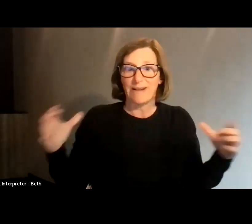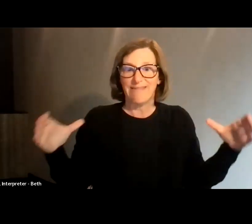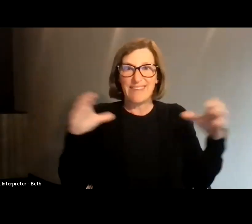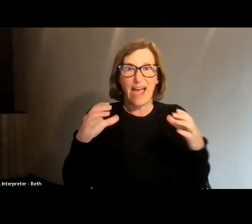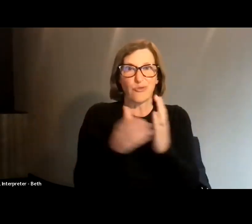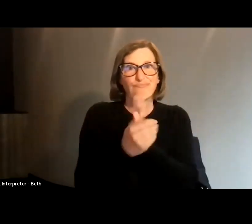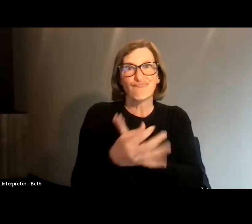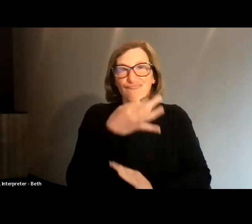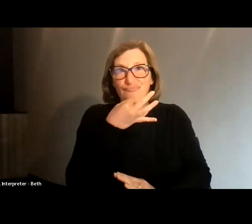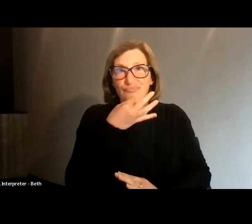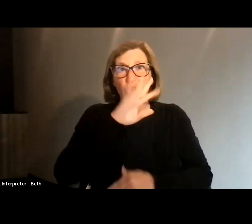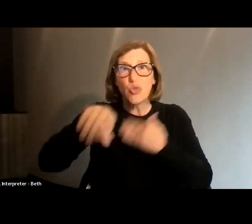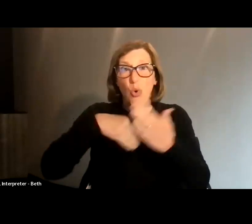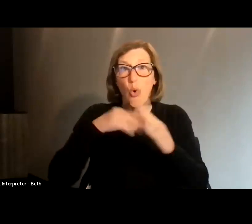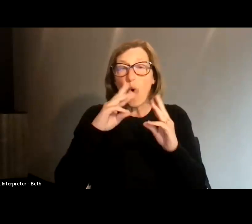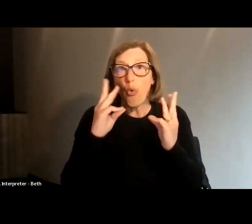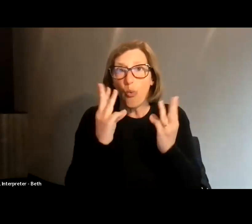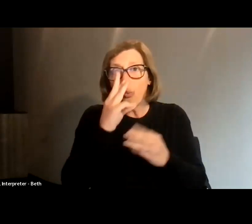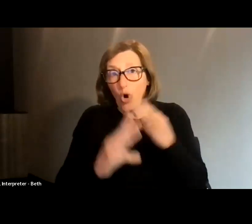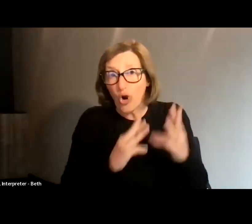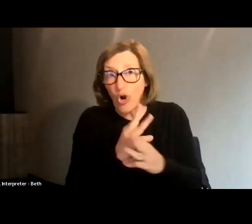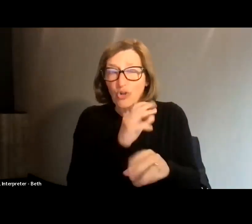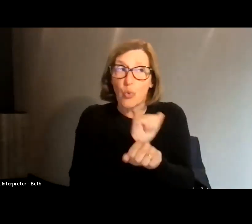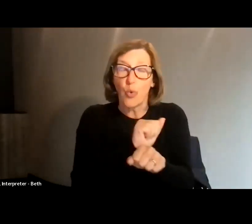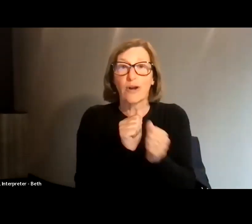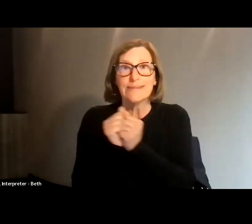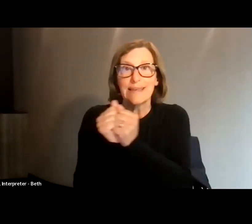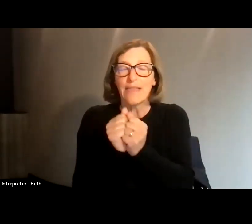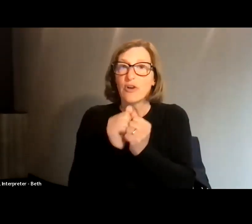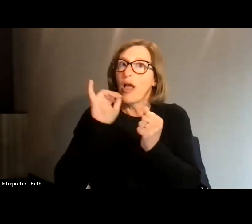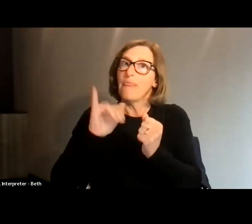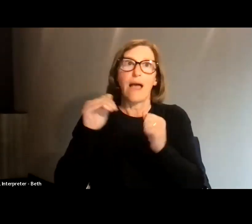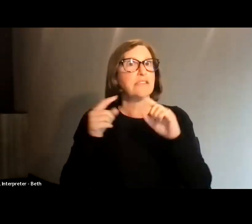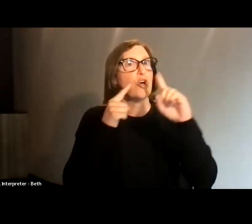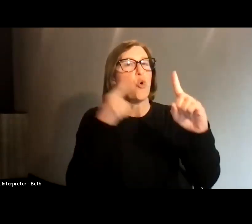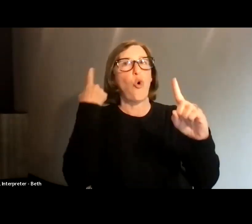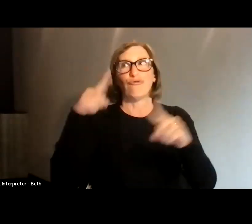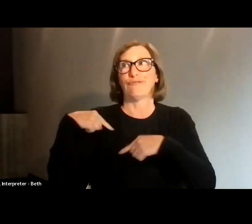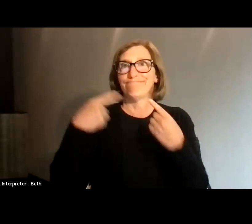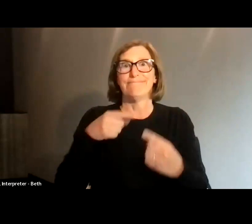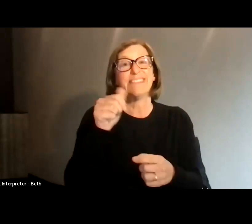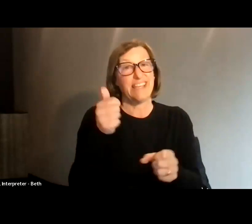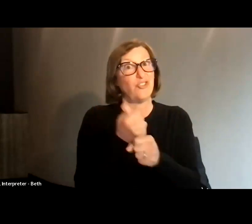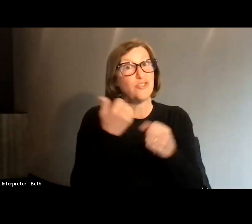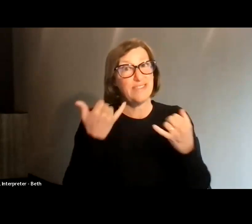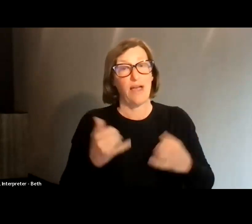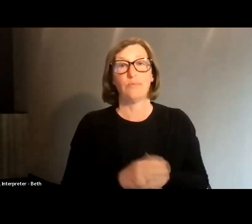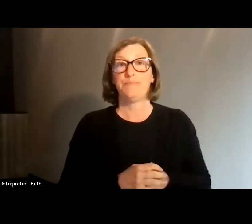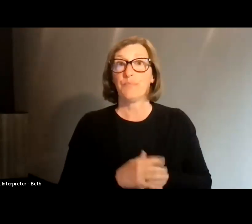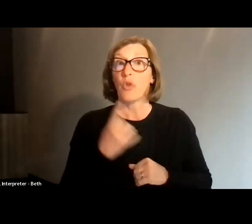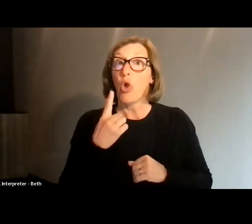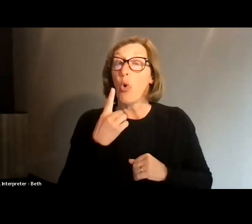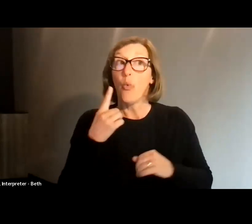from around the world to work collaboratively. That is one of our key initiatives for the last 10 years. One initiative is